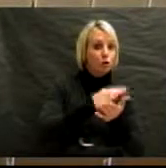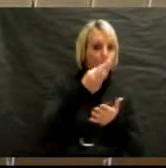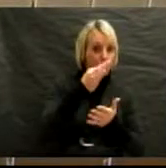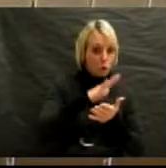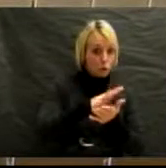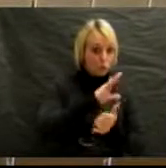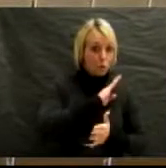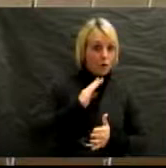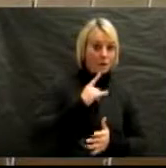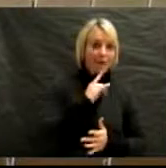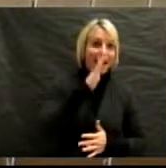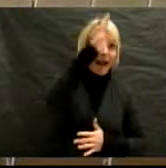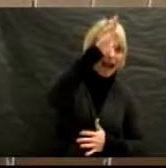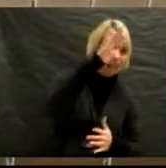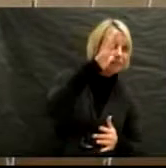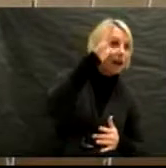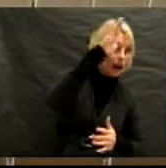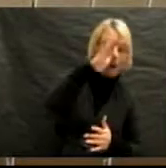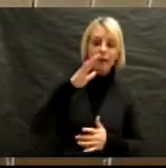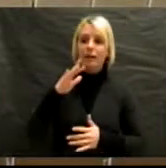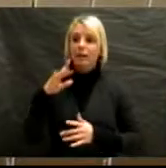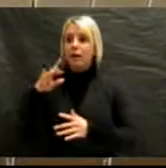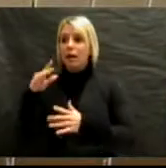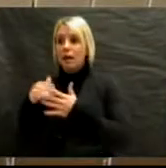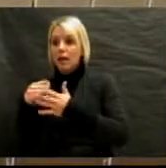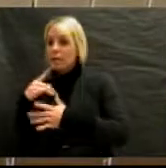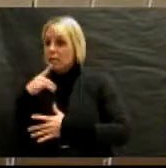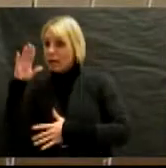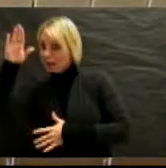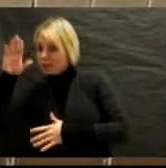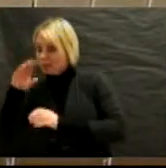sign. Motion carries.